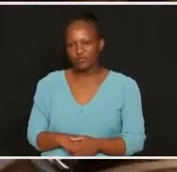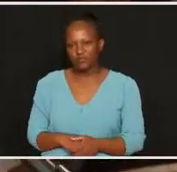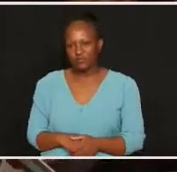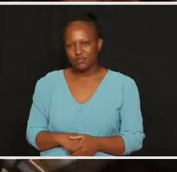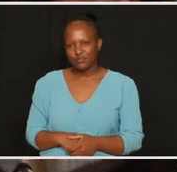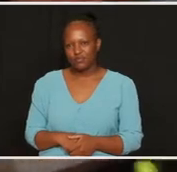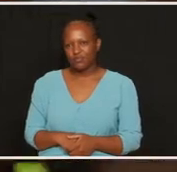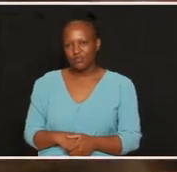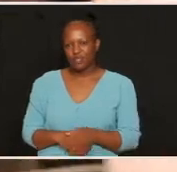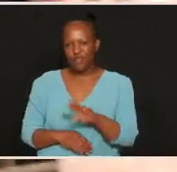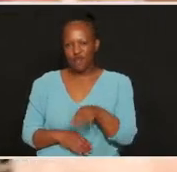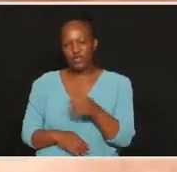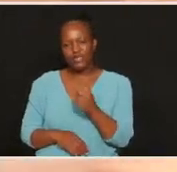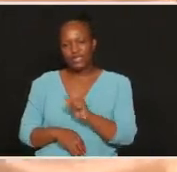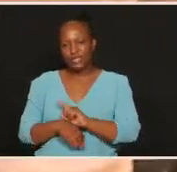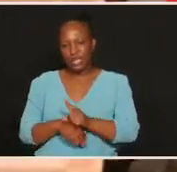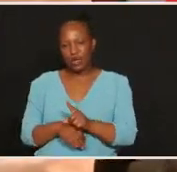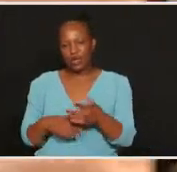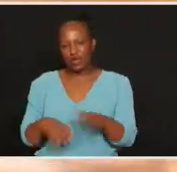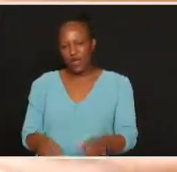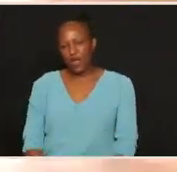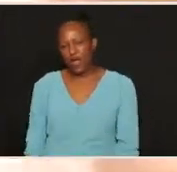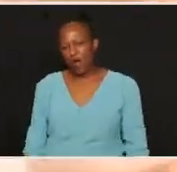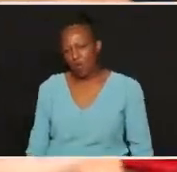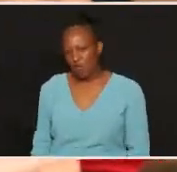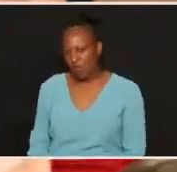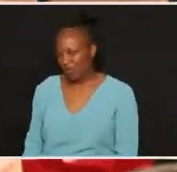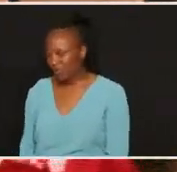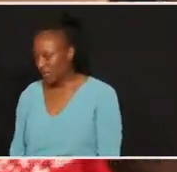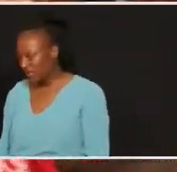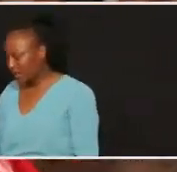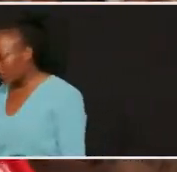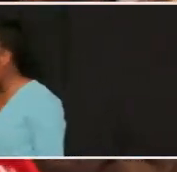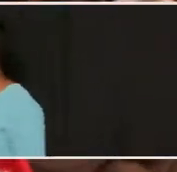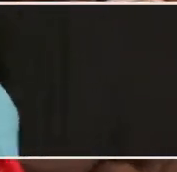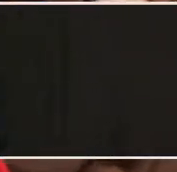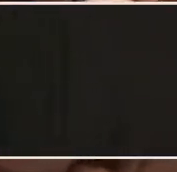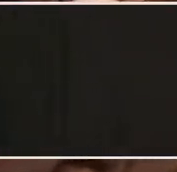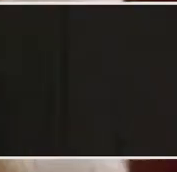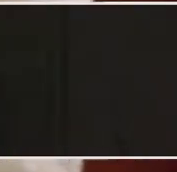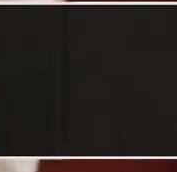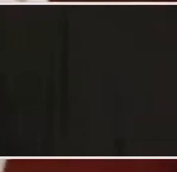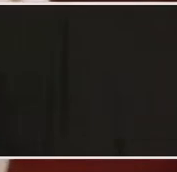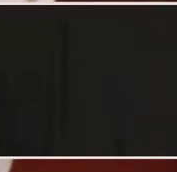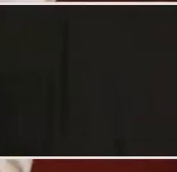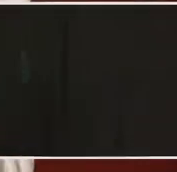14 seconds extra I'm now in this sections to